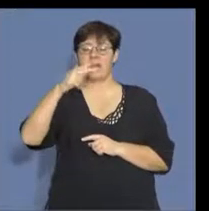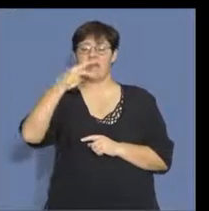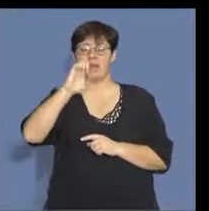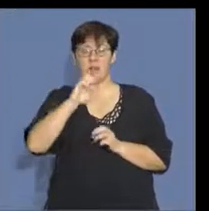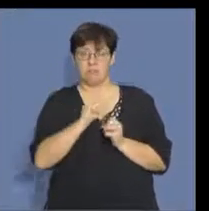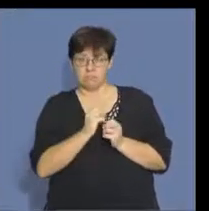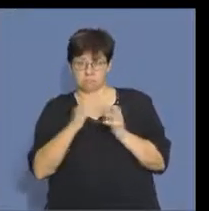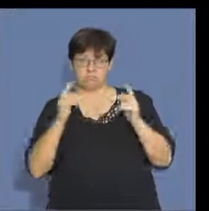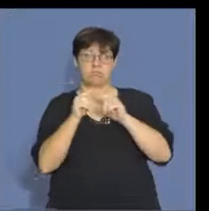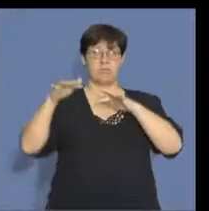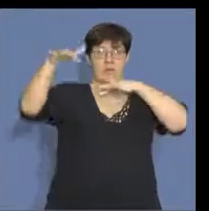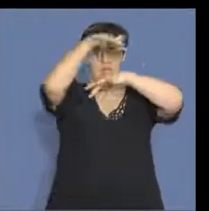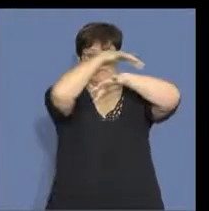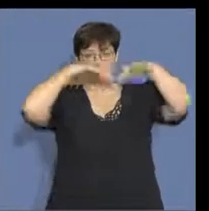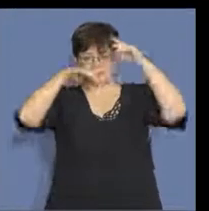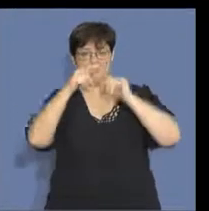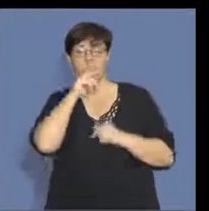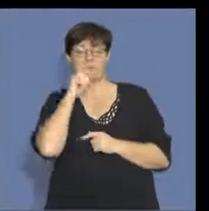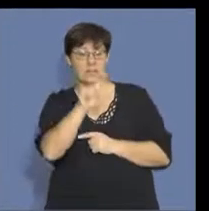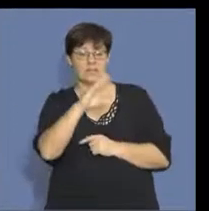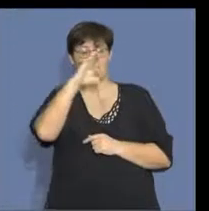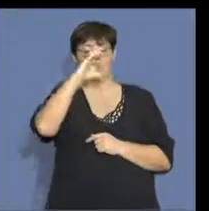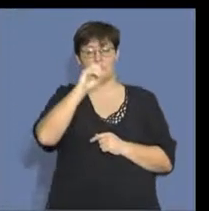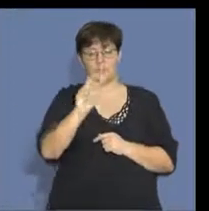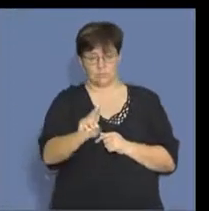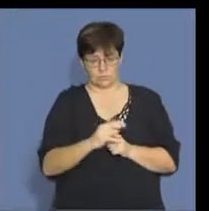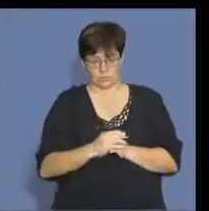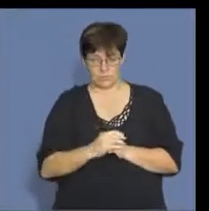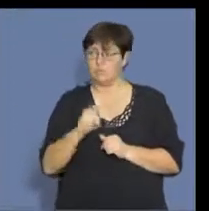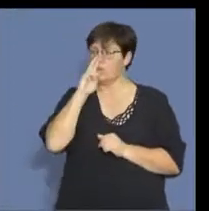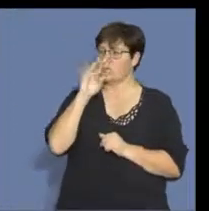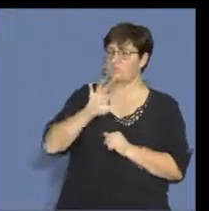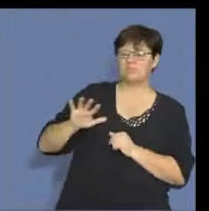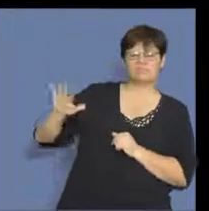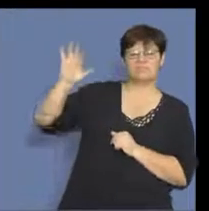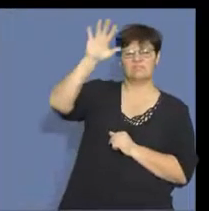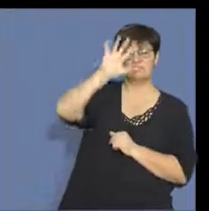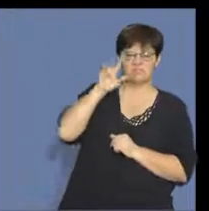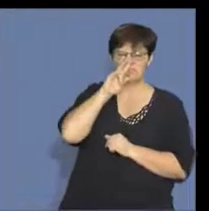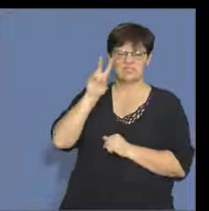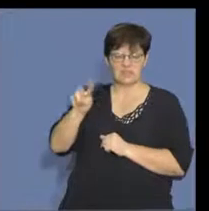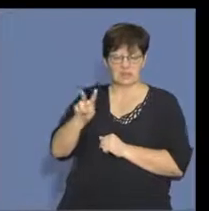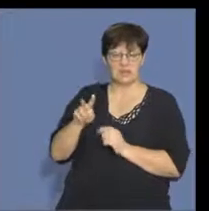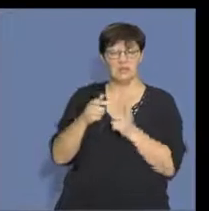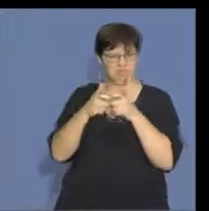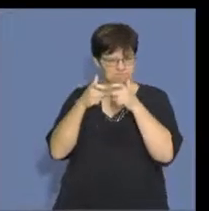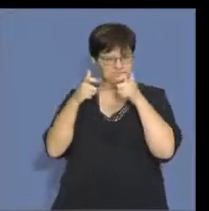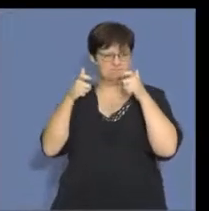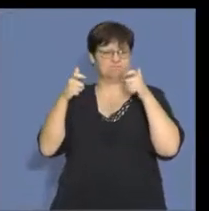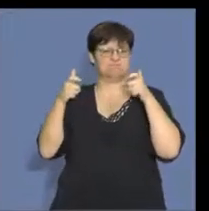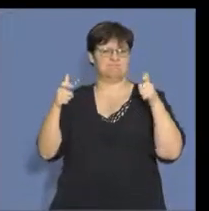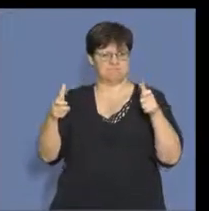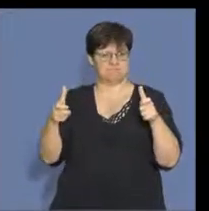the atmosphere as carbon dioxide. So when you look up here into this map, you'll see a large factor